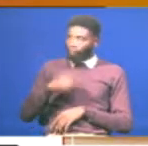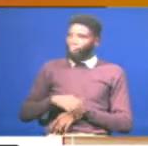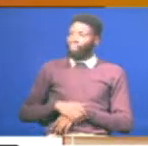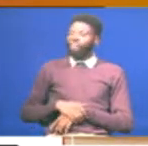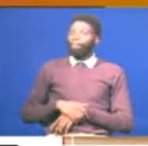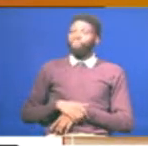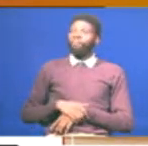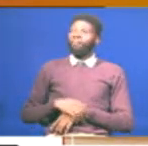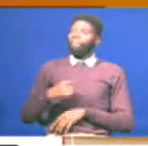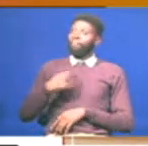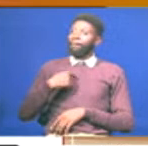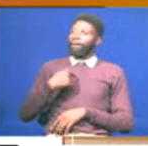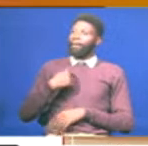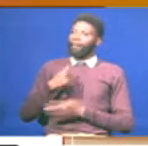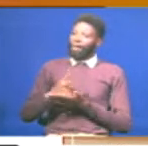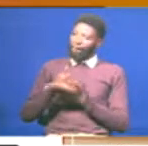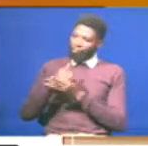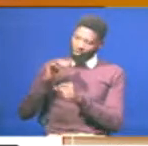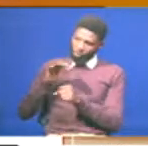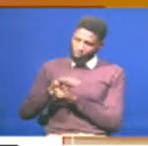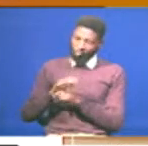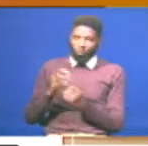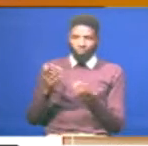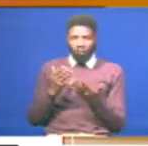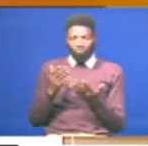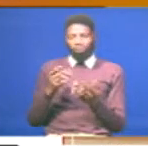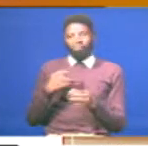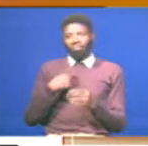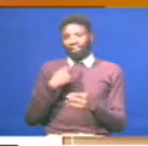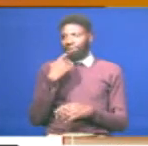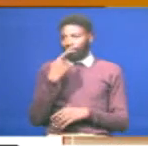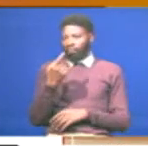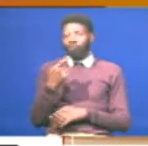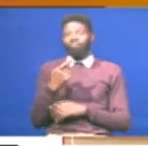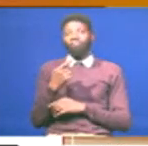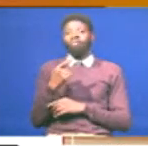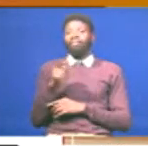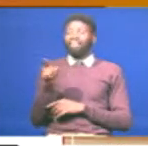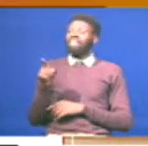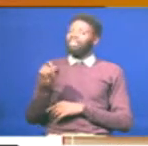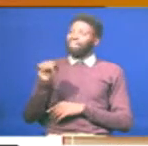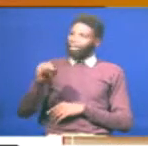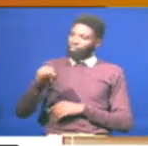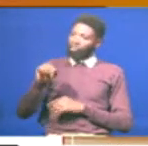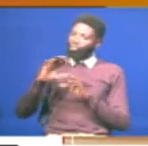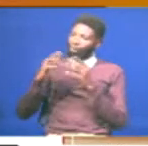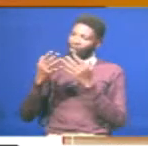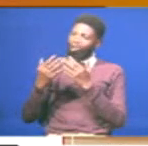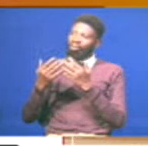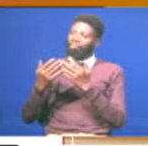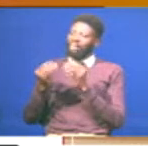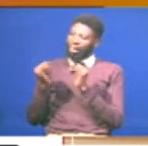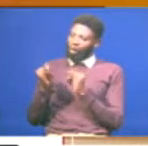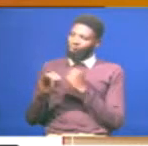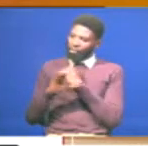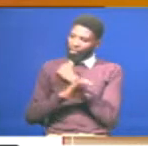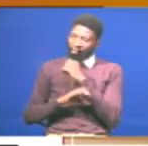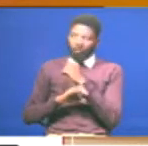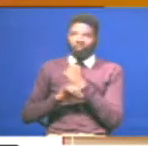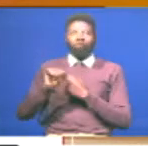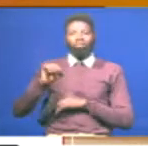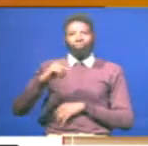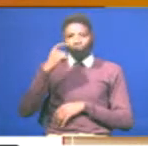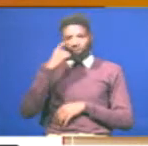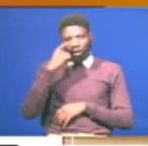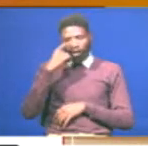contribution, and I should say, despite being the world's youngest country, it's only South Sudan, apart from the